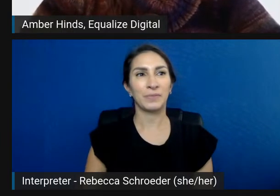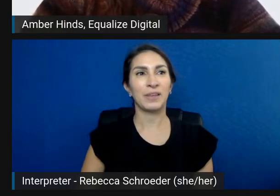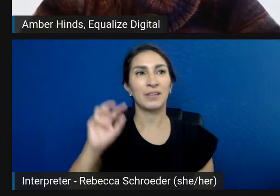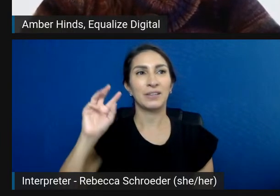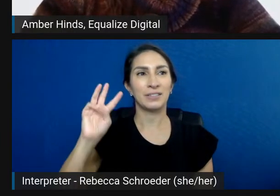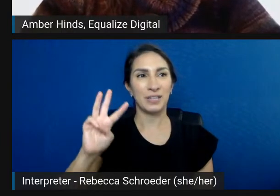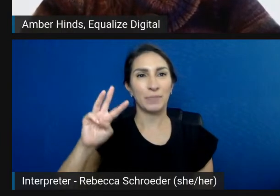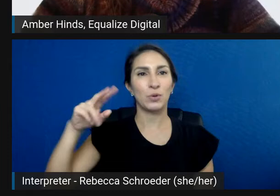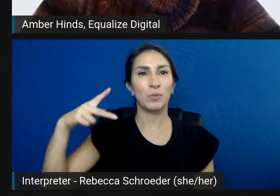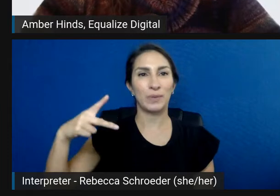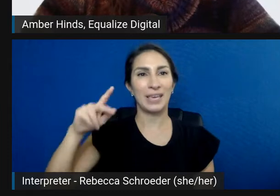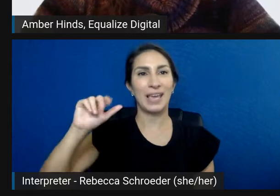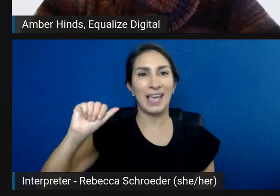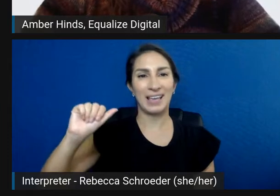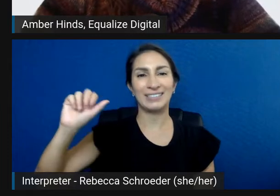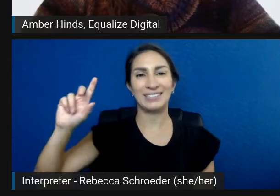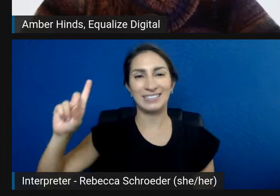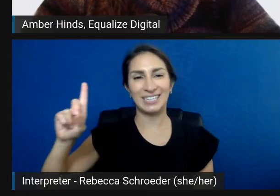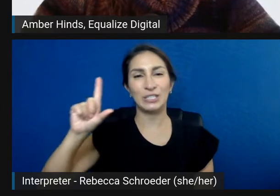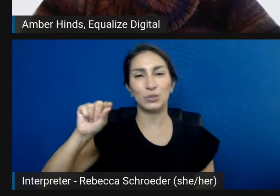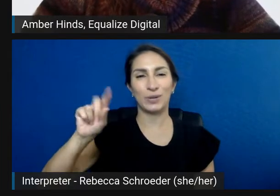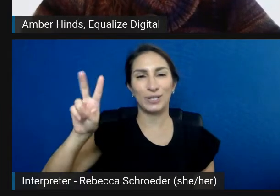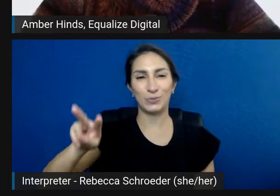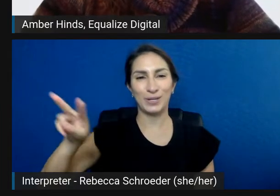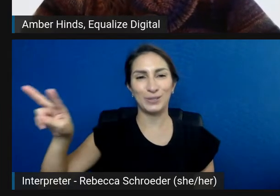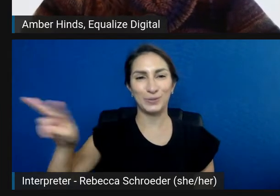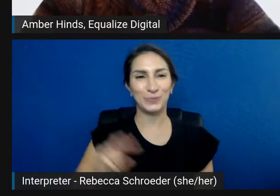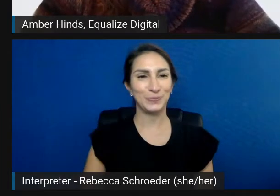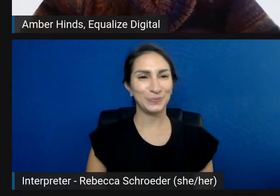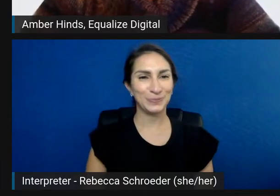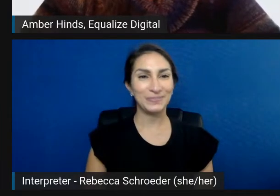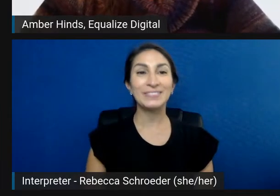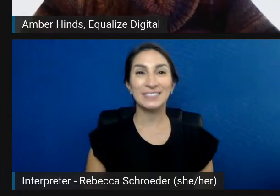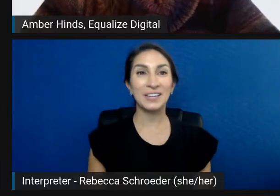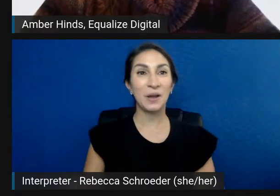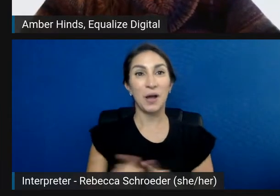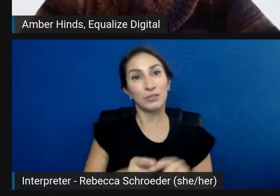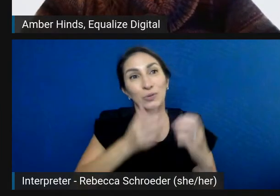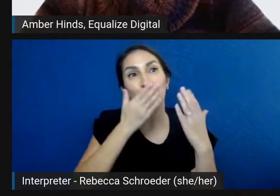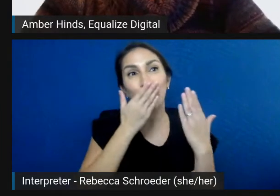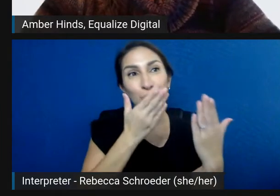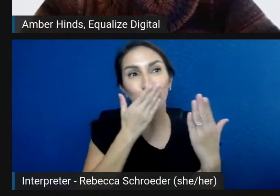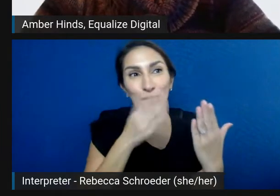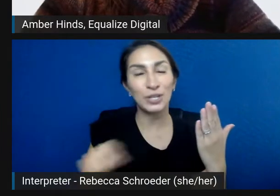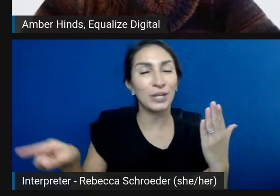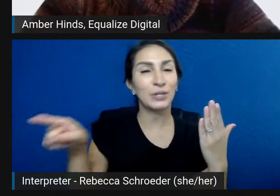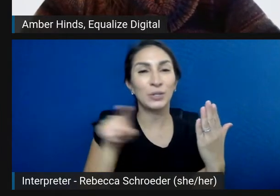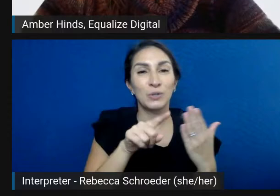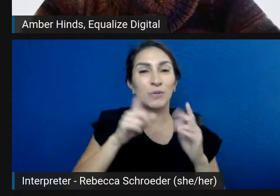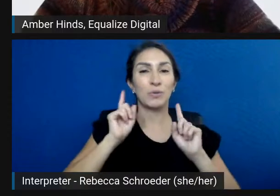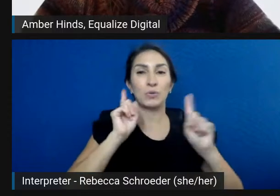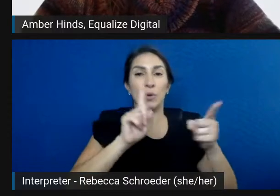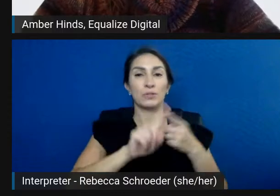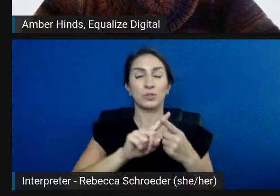sorry, WPAD 2022. We also appreciate if you would go to